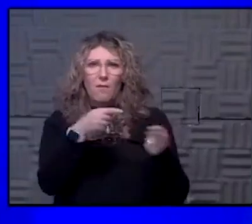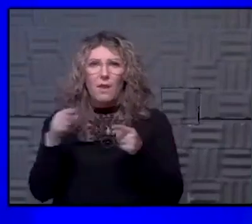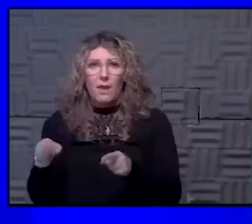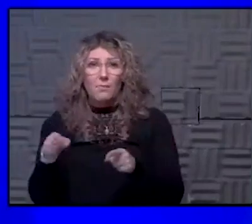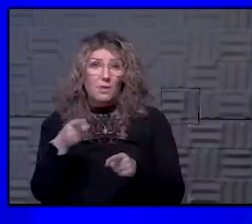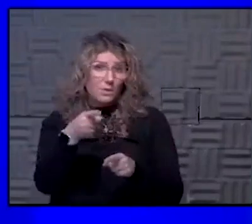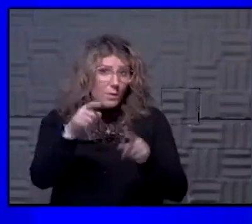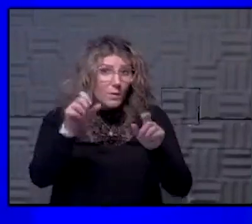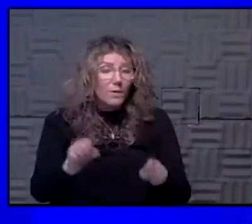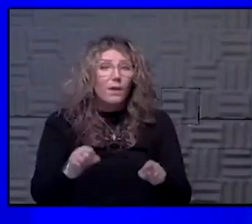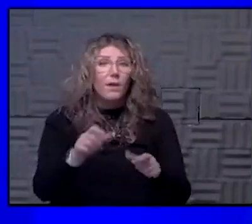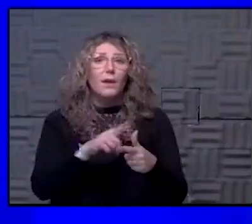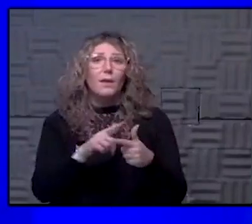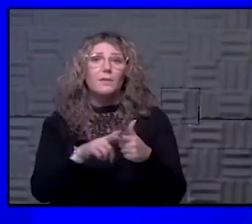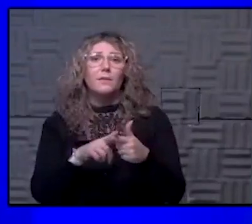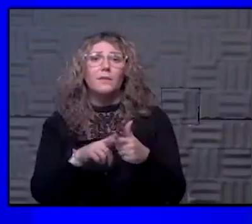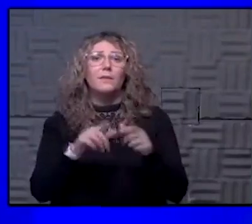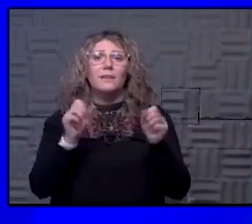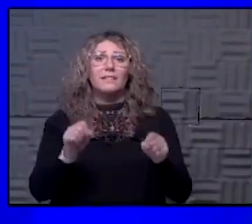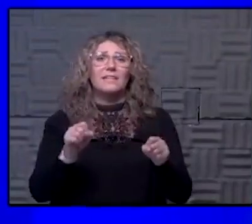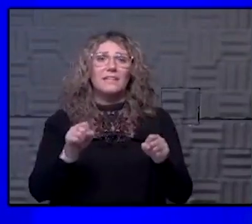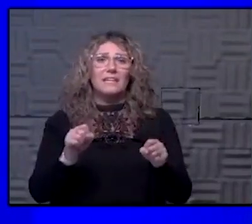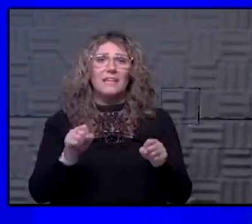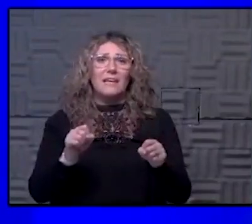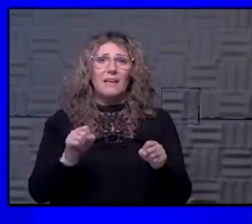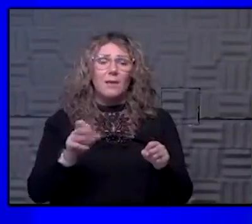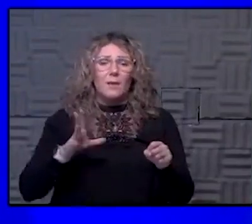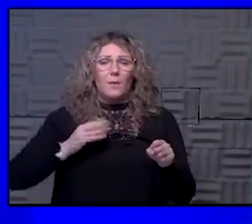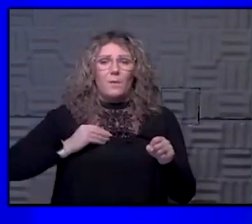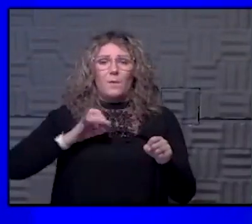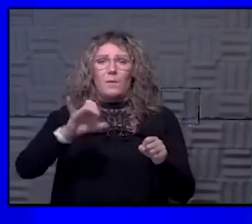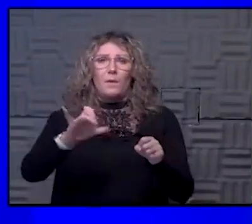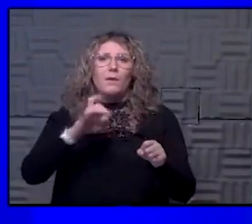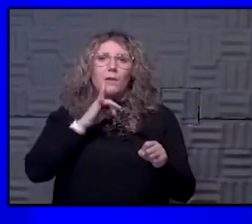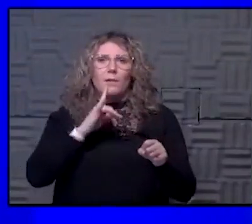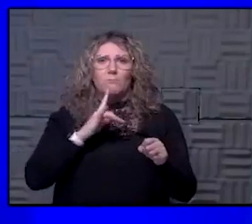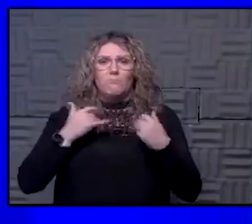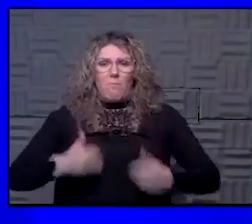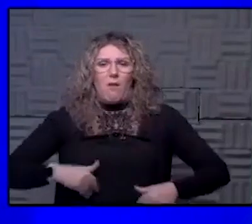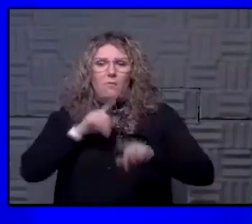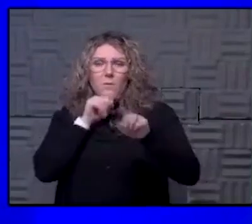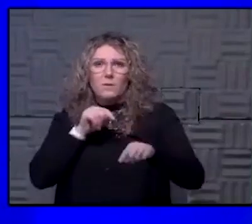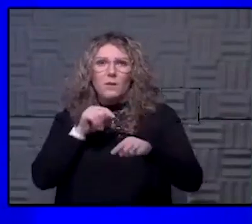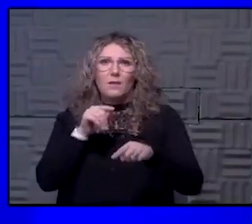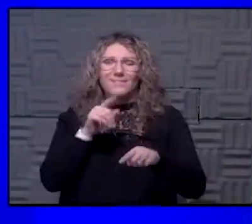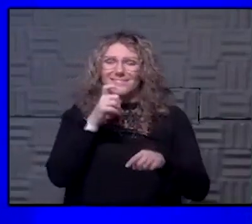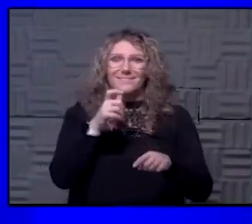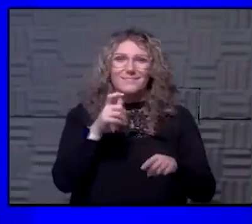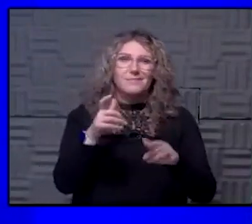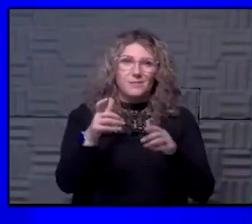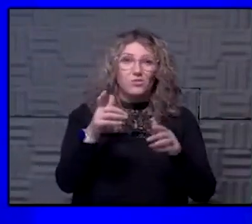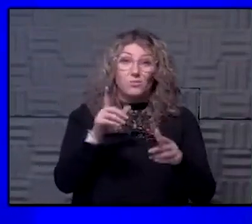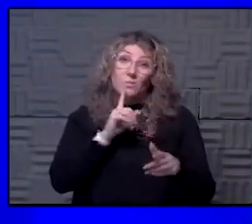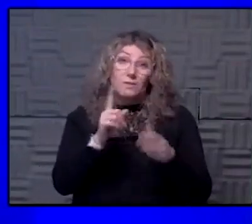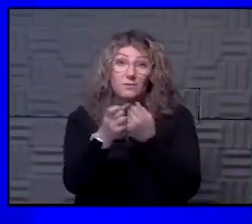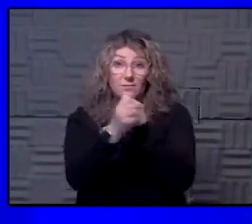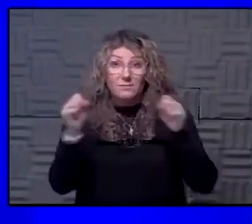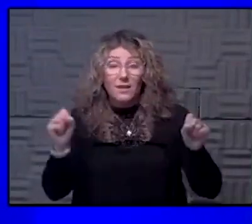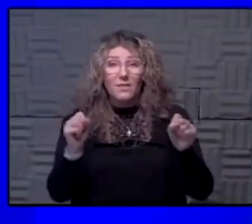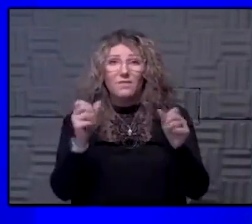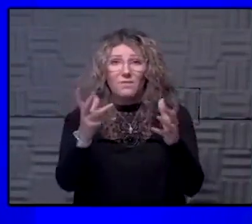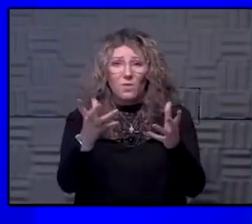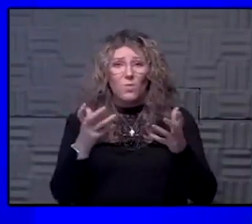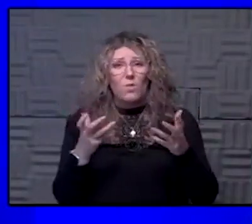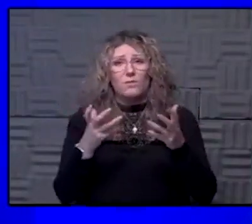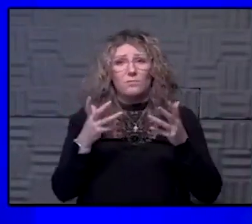as you can, and that's, again, so that you can mount that immune response. I don't think it's any safety issue at all. It's just we really want you to be able to mount